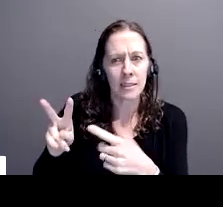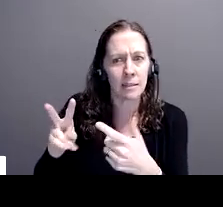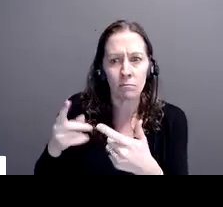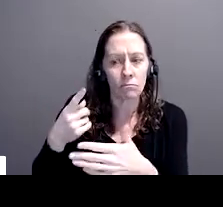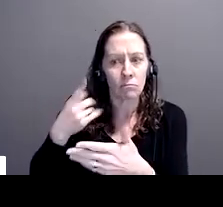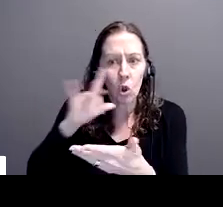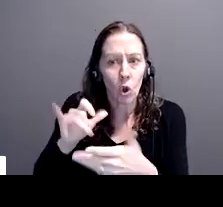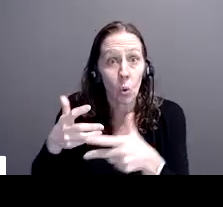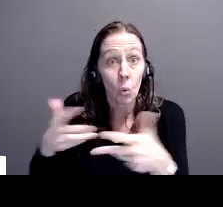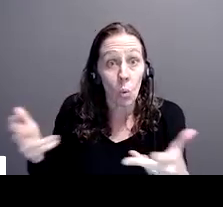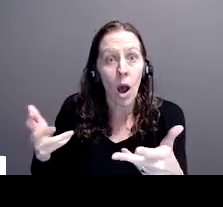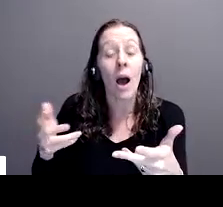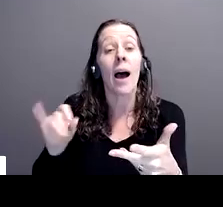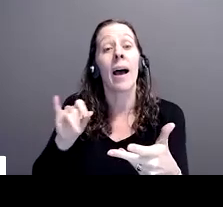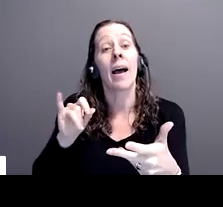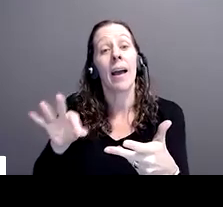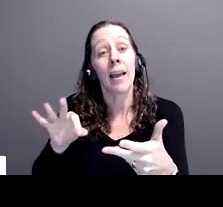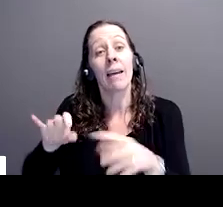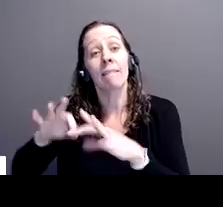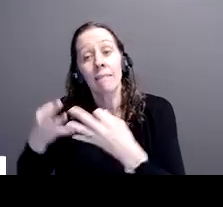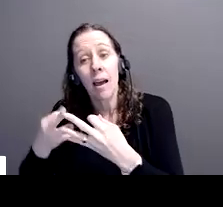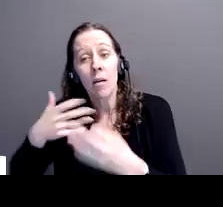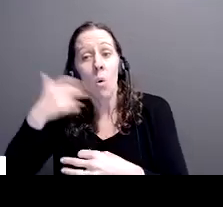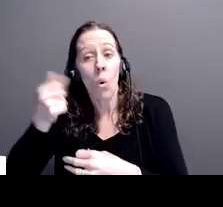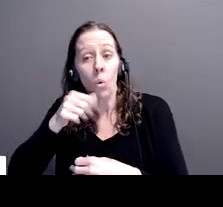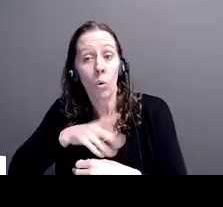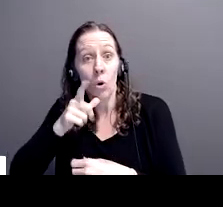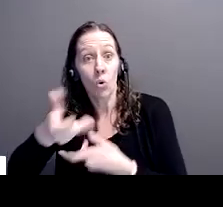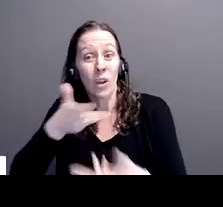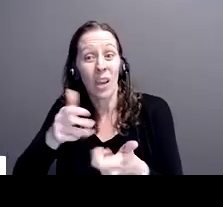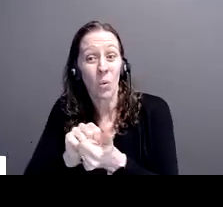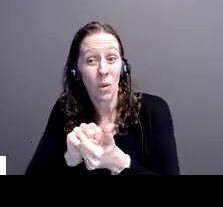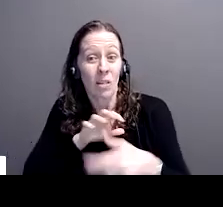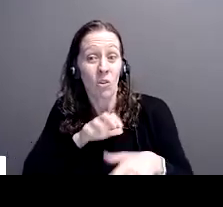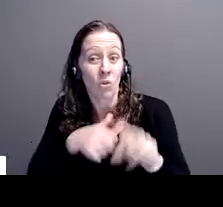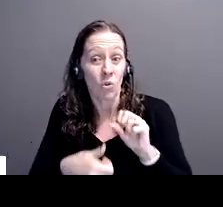who are engaging with hospice and grief services.